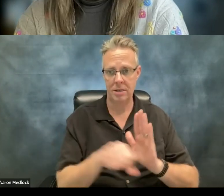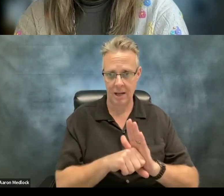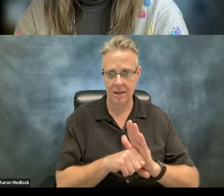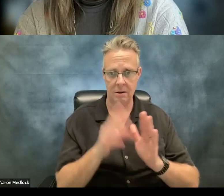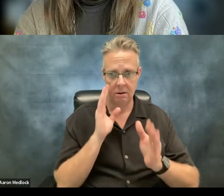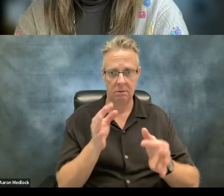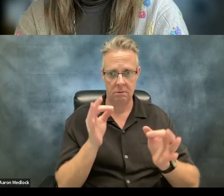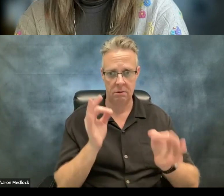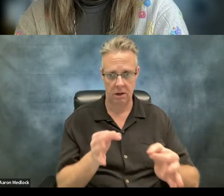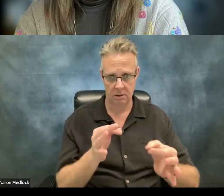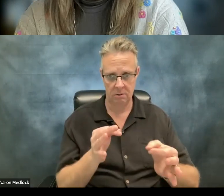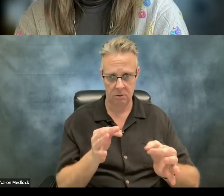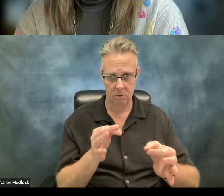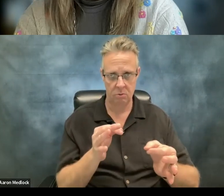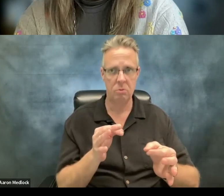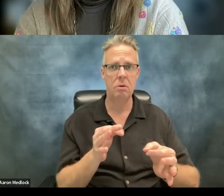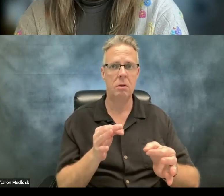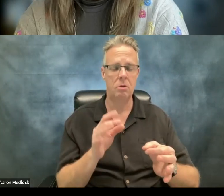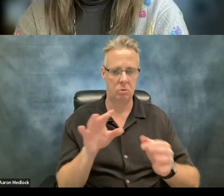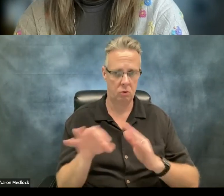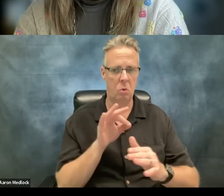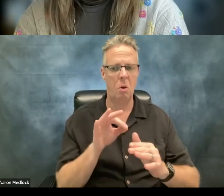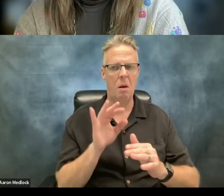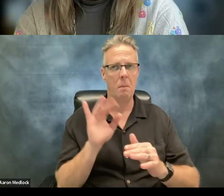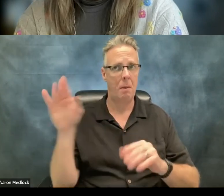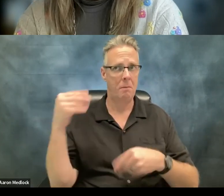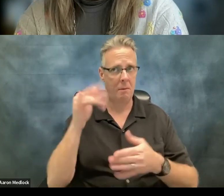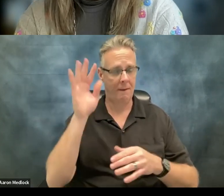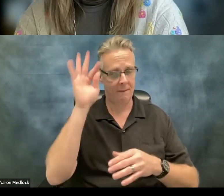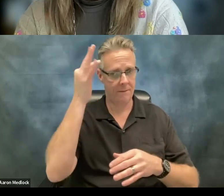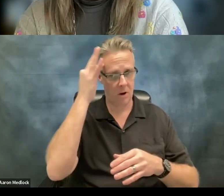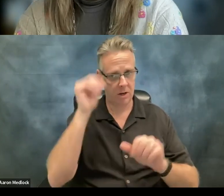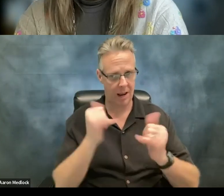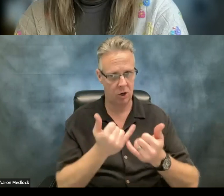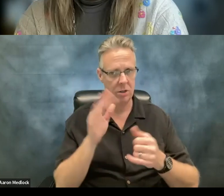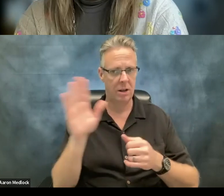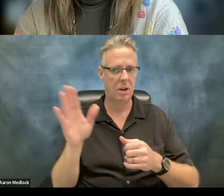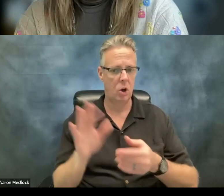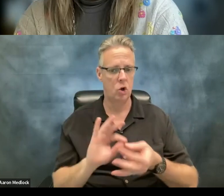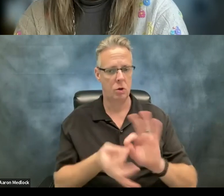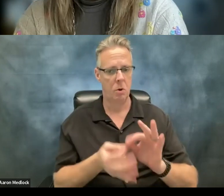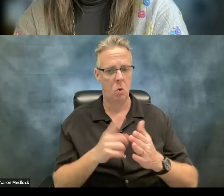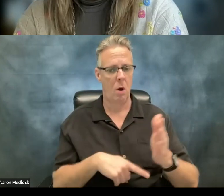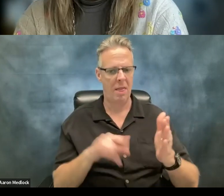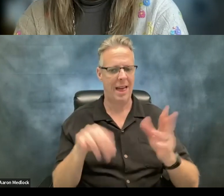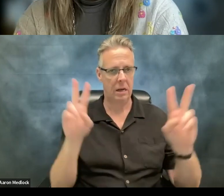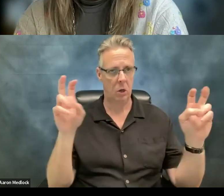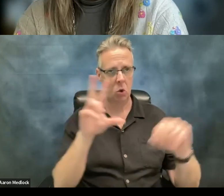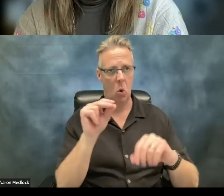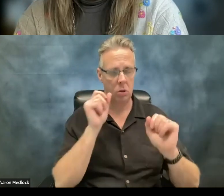option that was provided by the federal agencies in their interpretation of the No Surprises